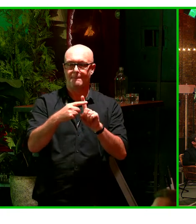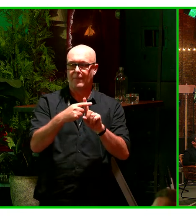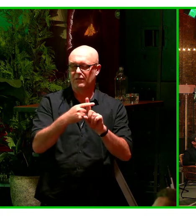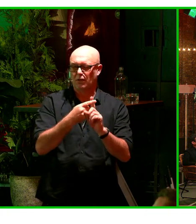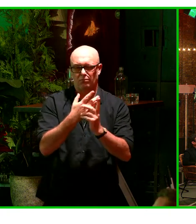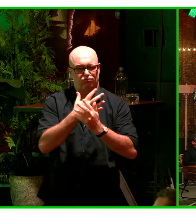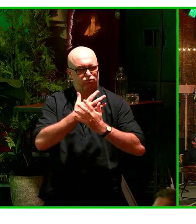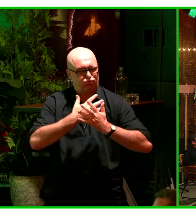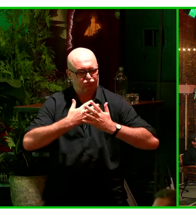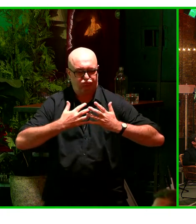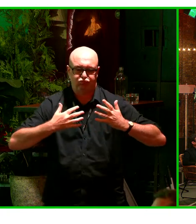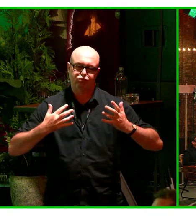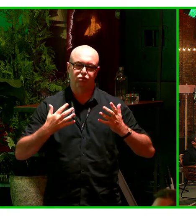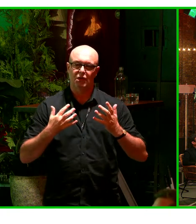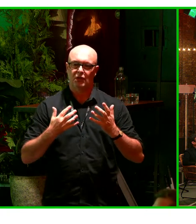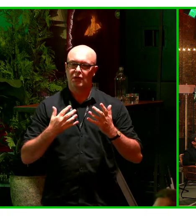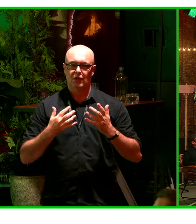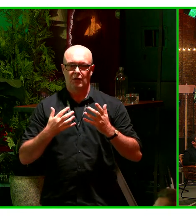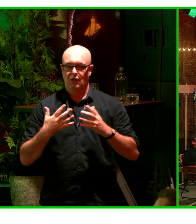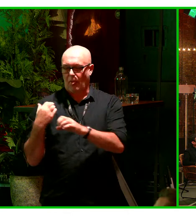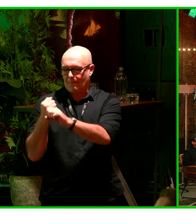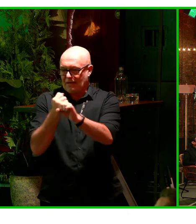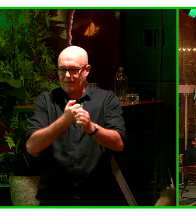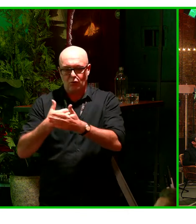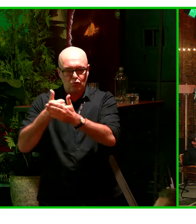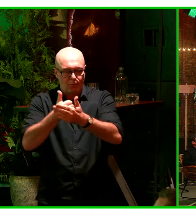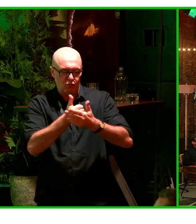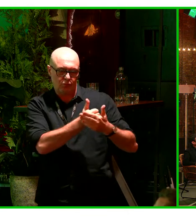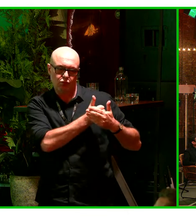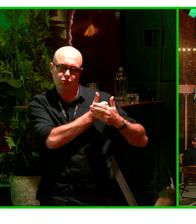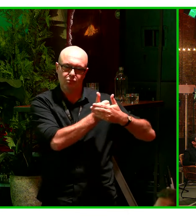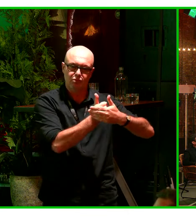well, hundreds of others in the aerospace, automotive, manufacturing sector who can also